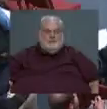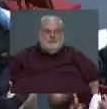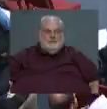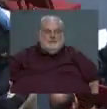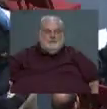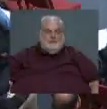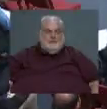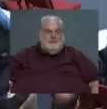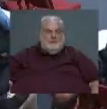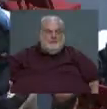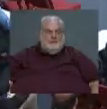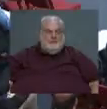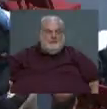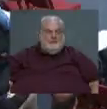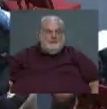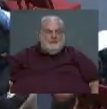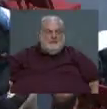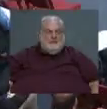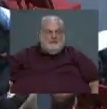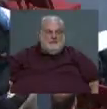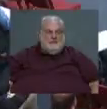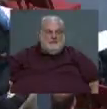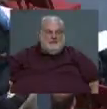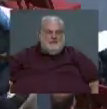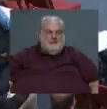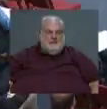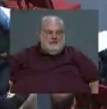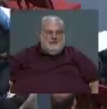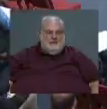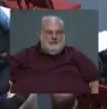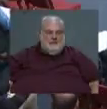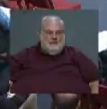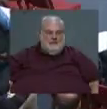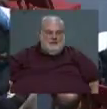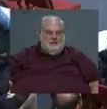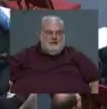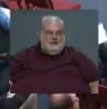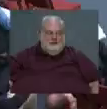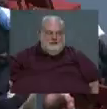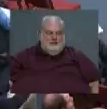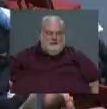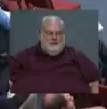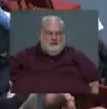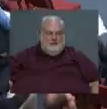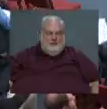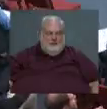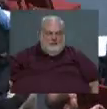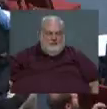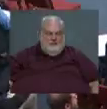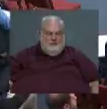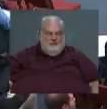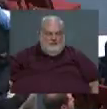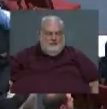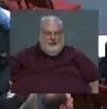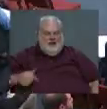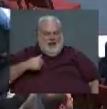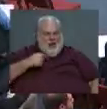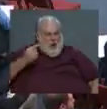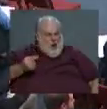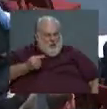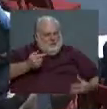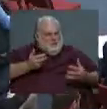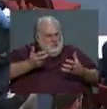I thought I saw her just a minute ago. Mr. Moore, perhaps you can help us. Thank you. I've always wanted to do